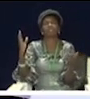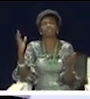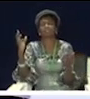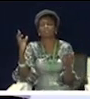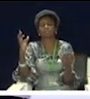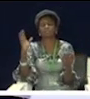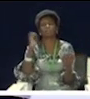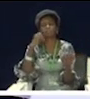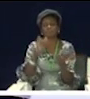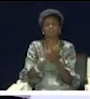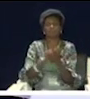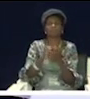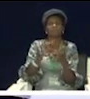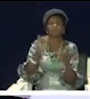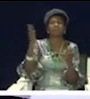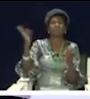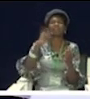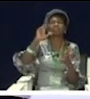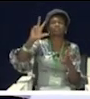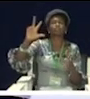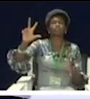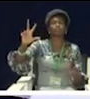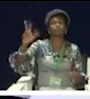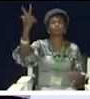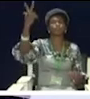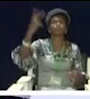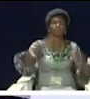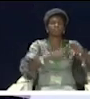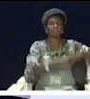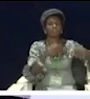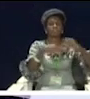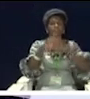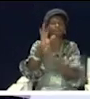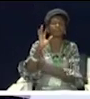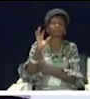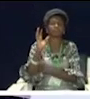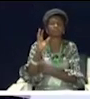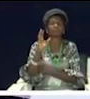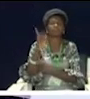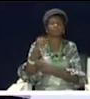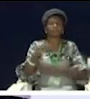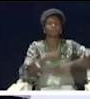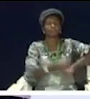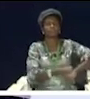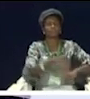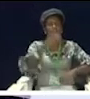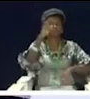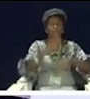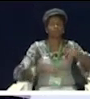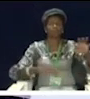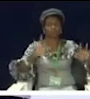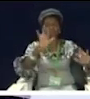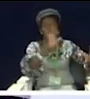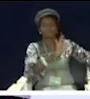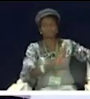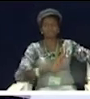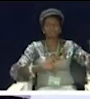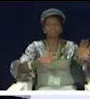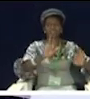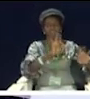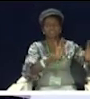He said that it's a third side of God, the side called mercy.